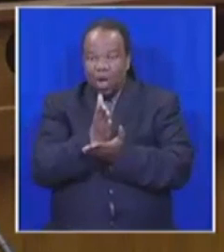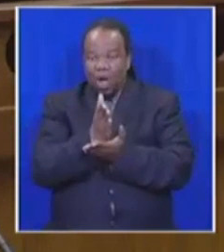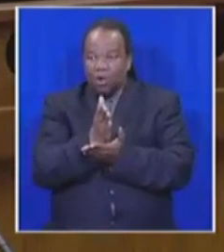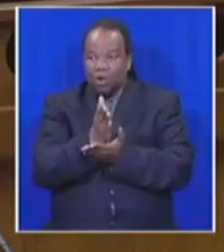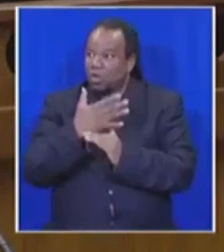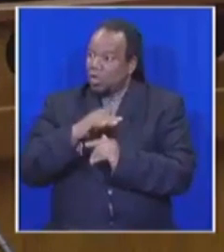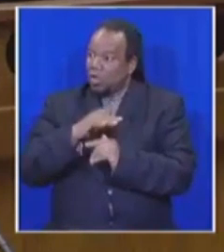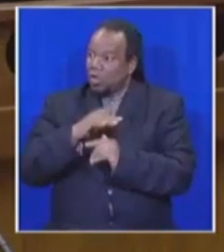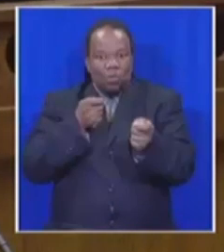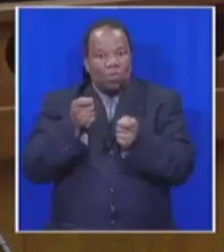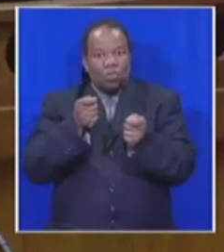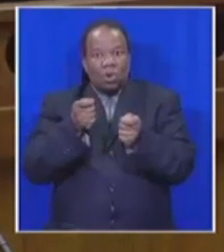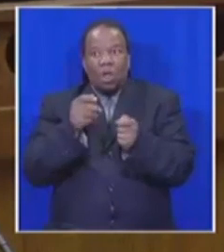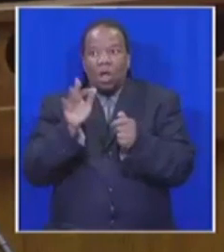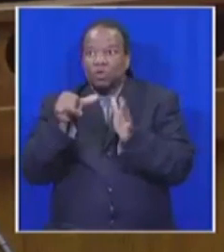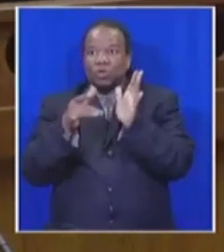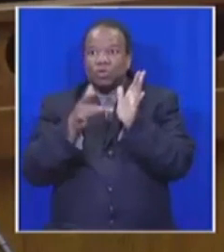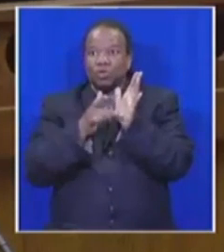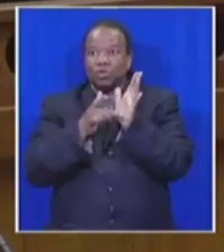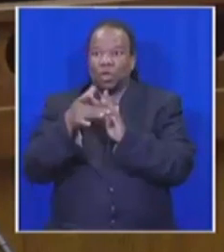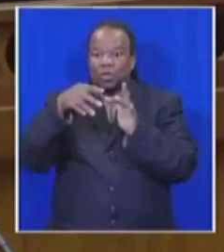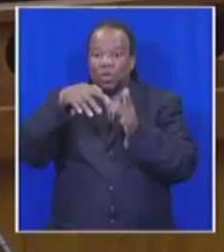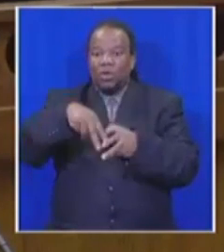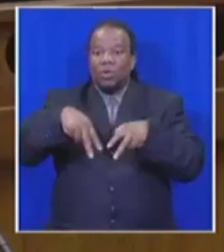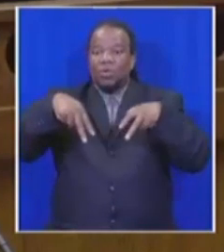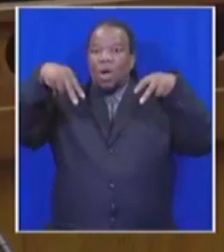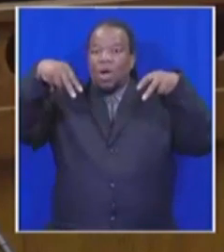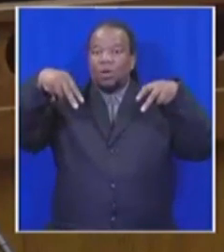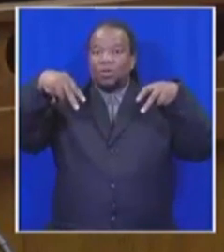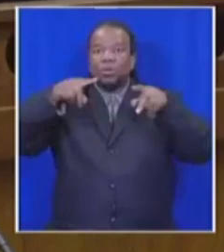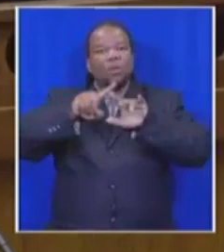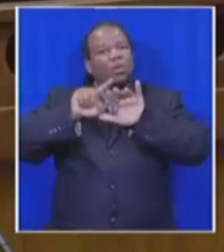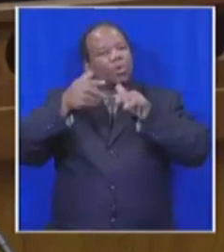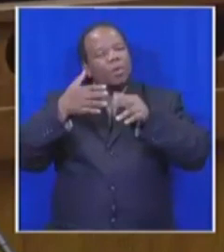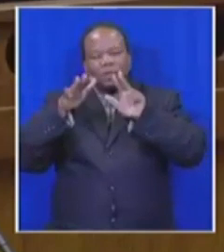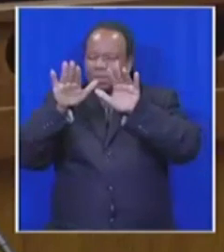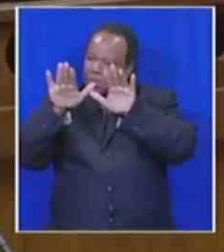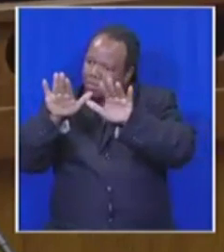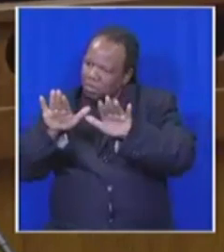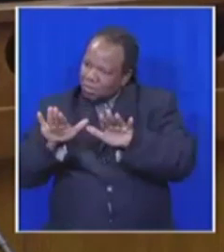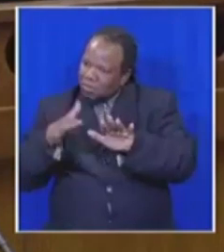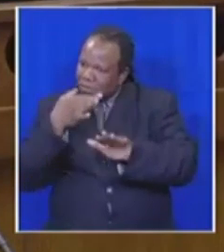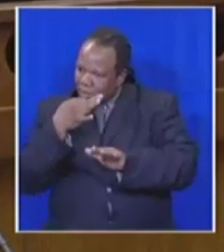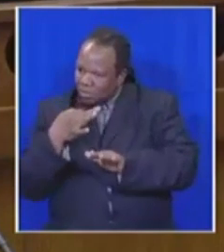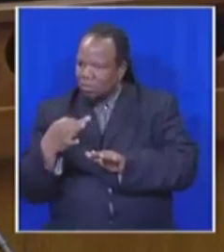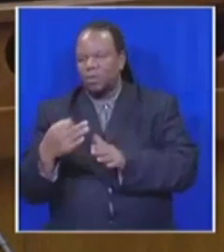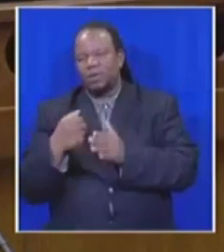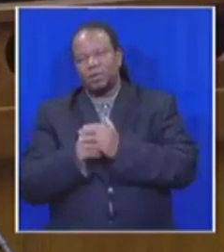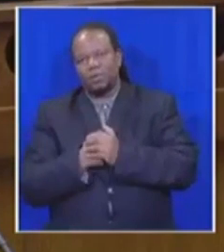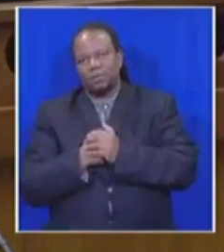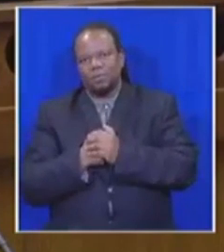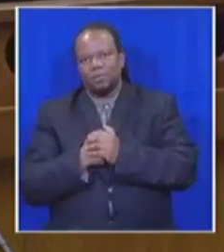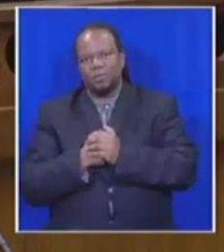Jesus comes back. Let us govern with grace and humility. Let us listen